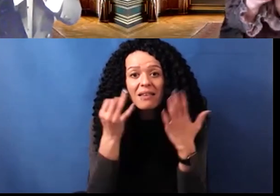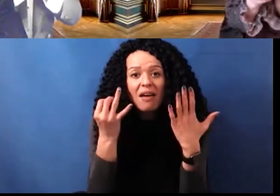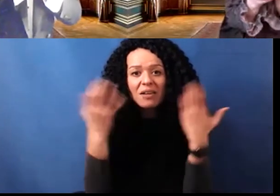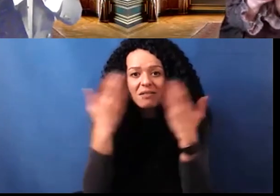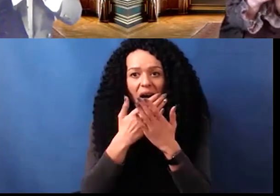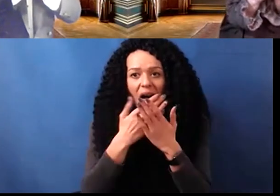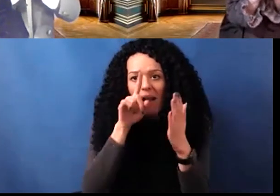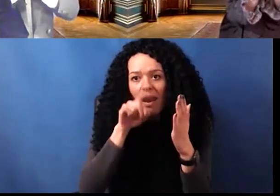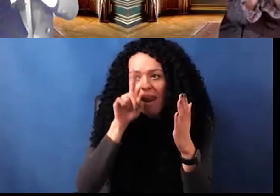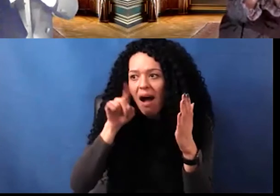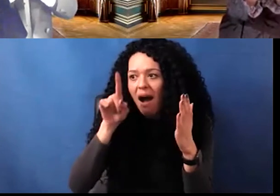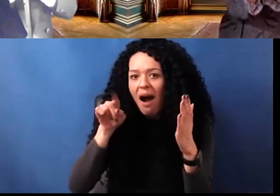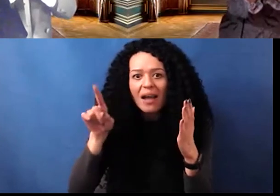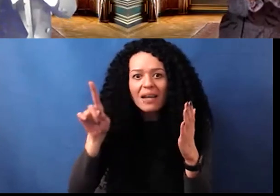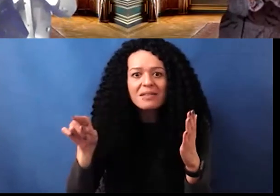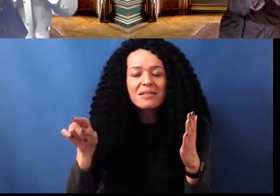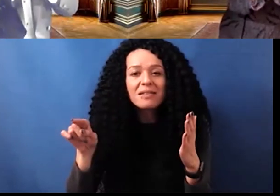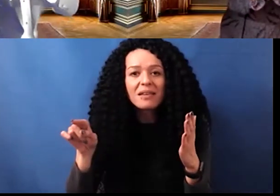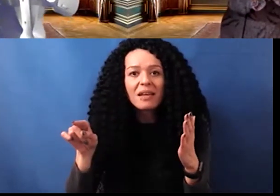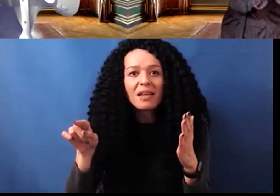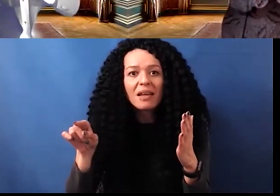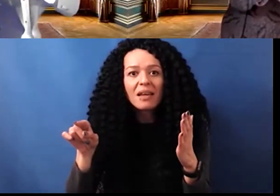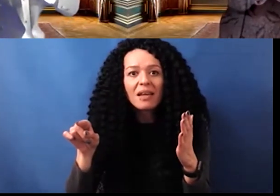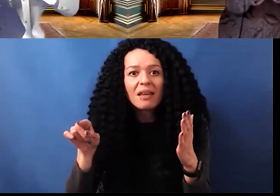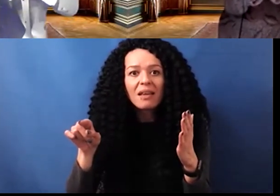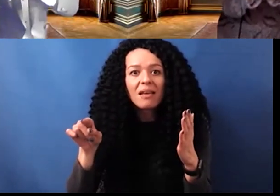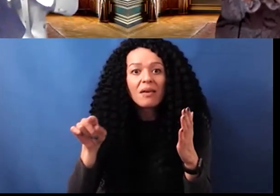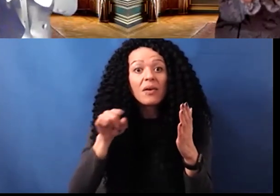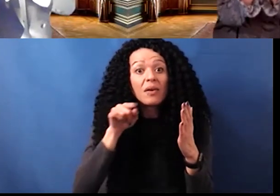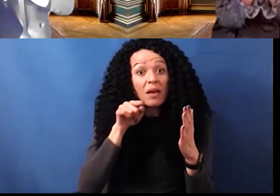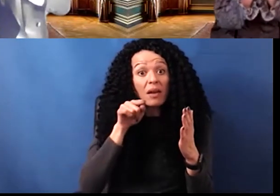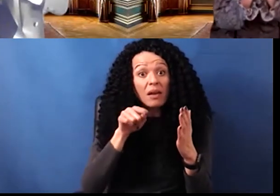7 dark lines, the